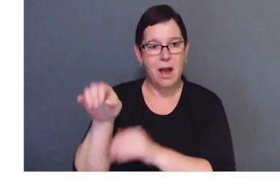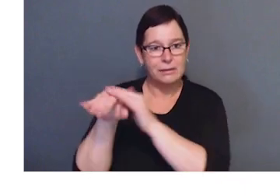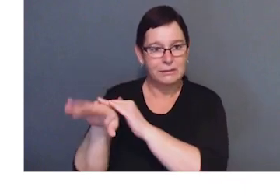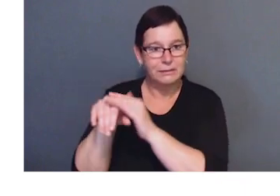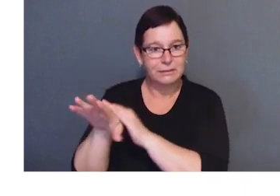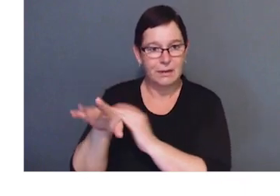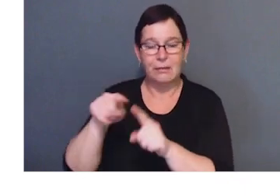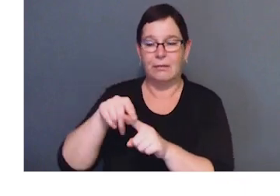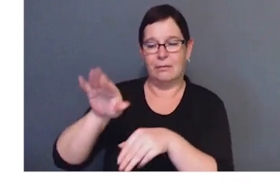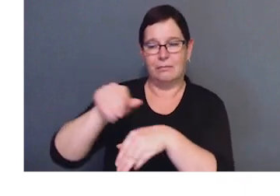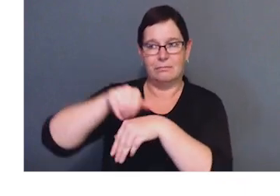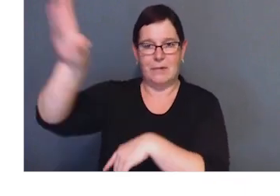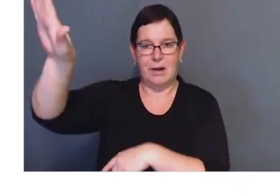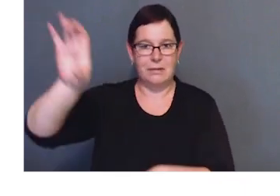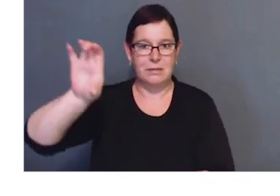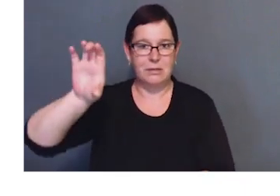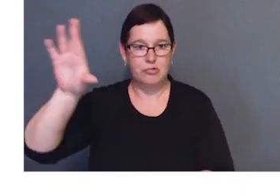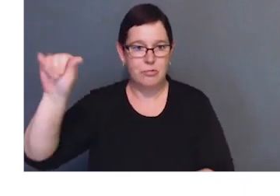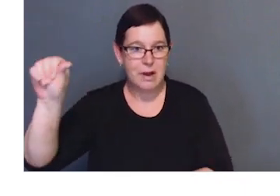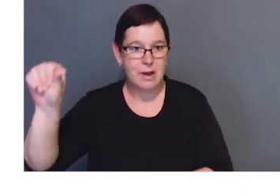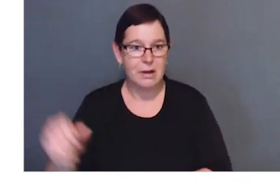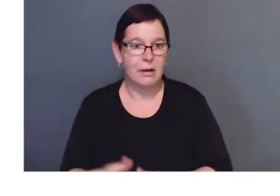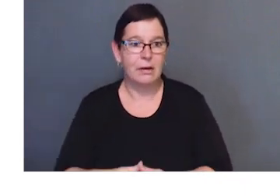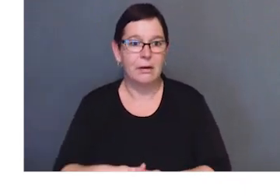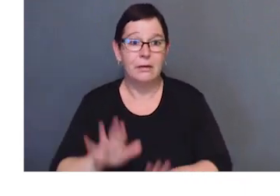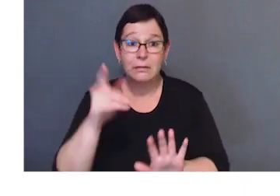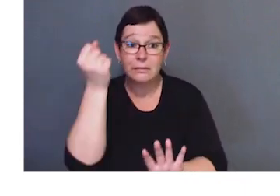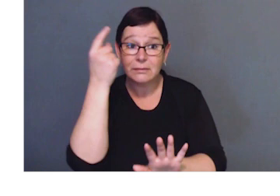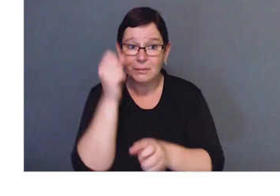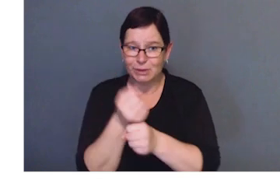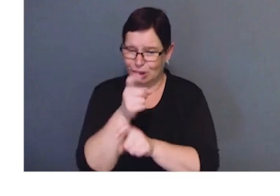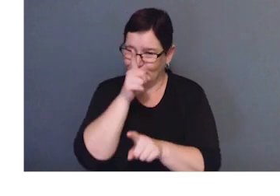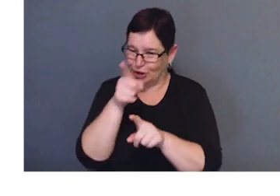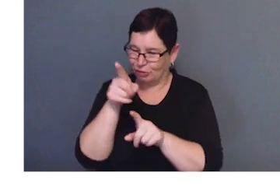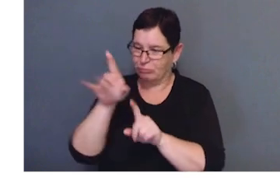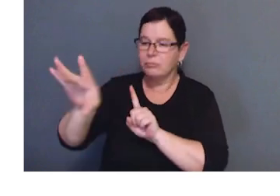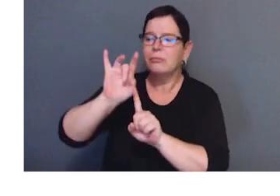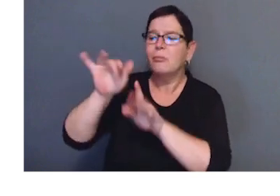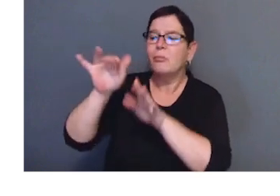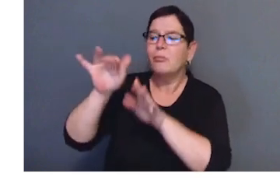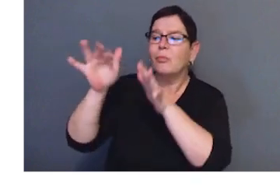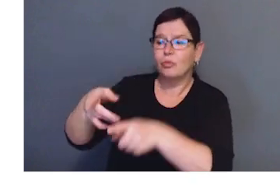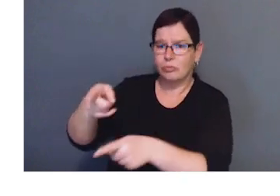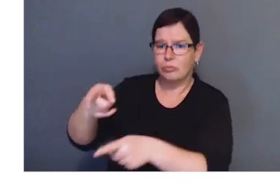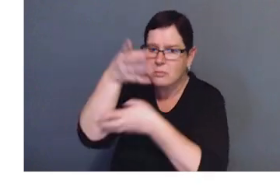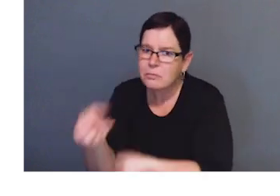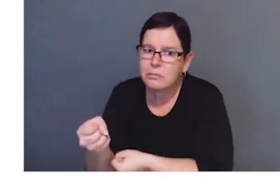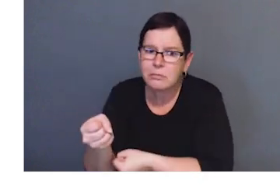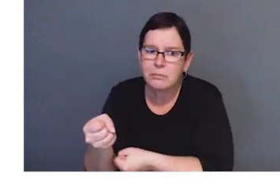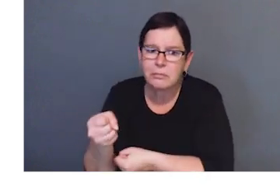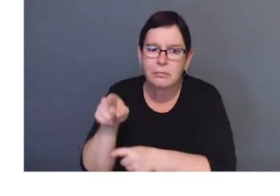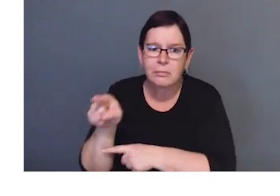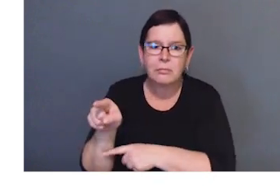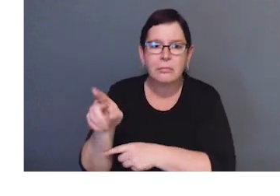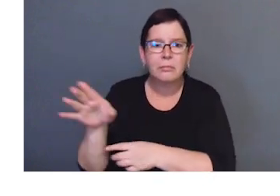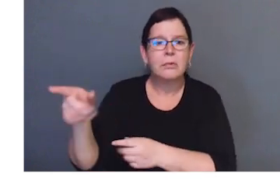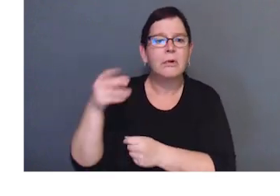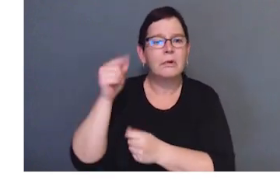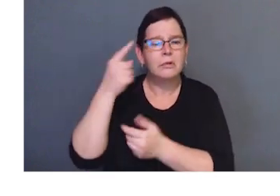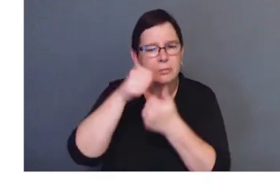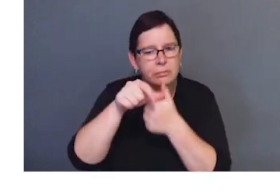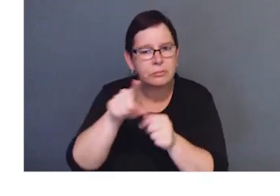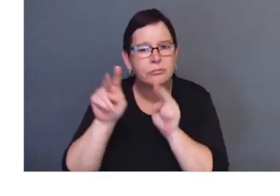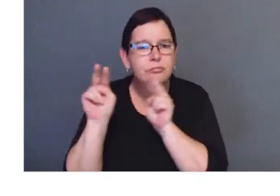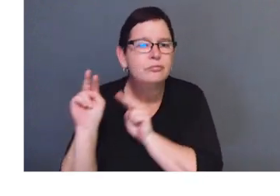to choose someone you can trust, and remember to check your account if you have changed tax preparers or representatives to make sure only